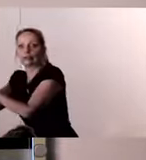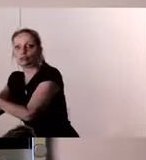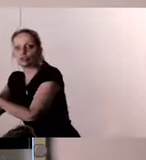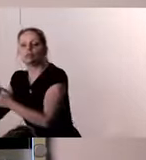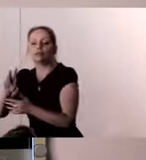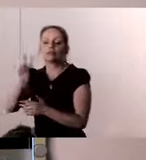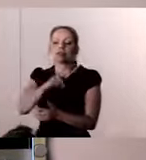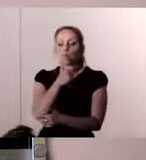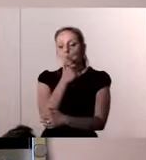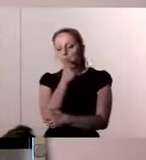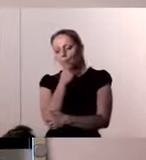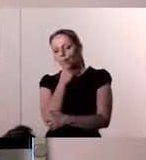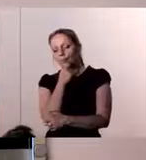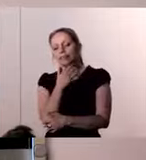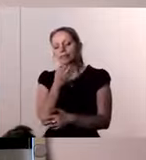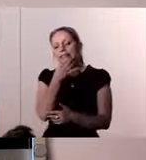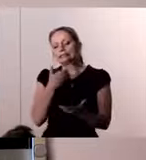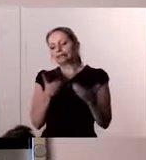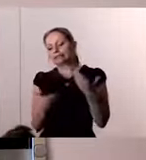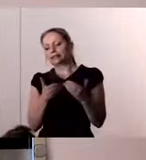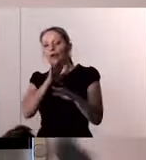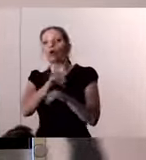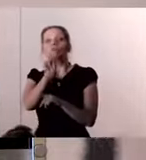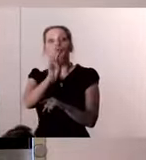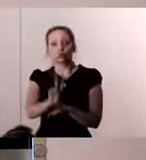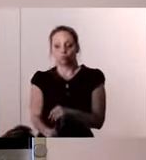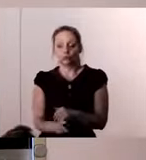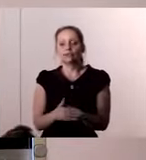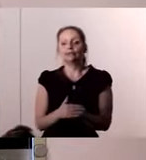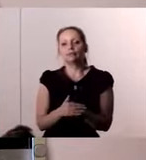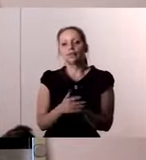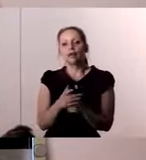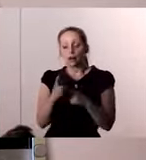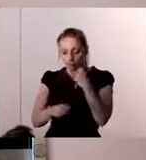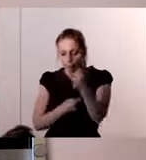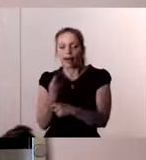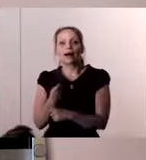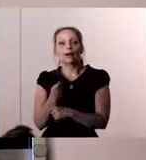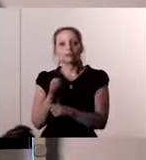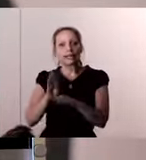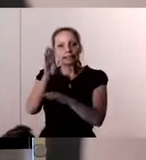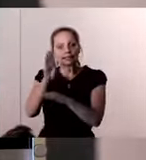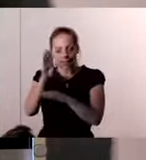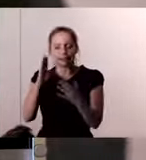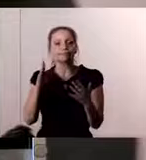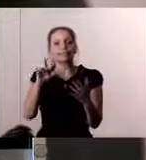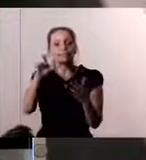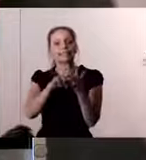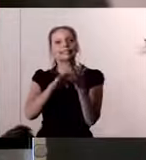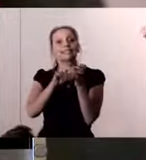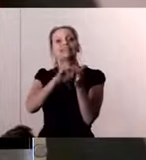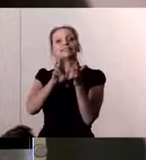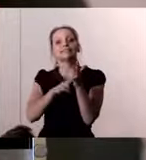read with a much larger grain of salt. Become a citizen fact checker yourself. It used to be that when we threw